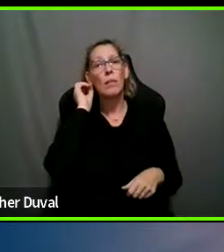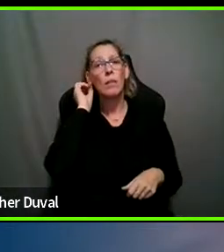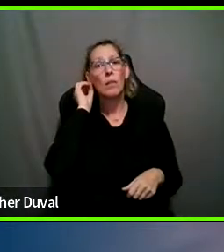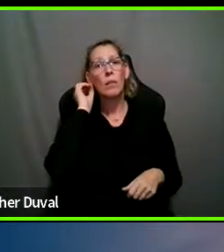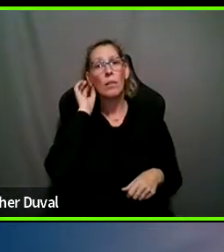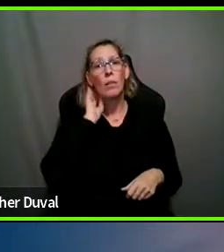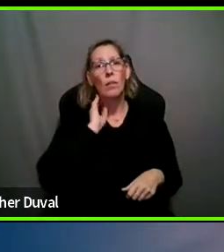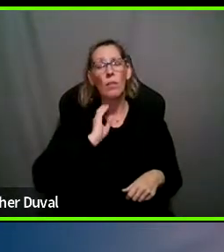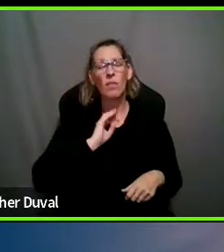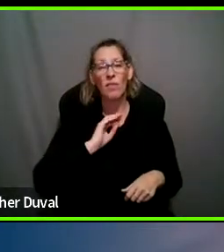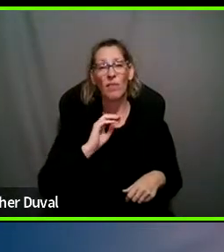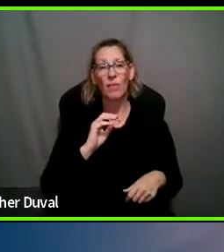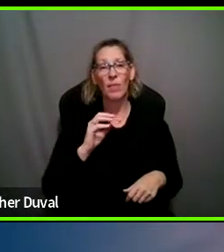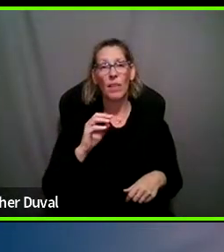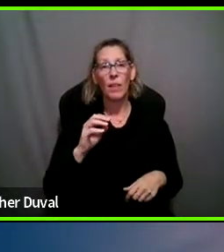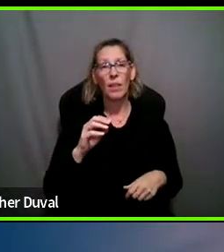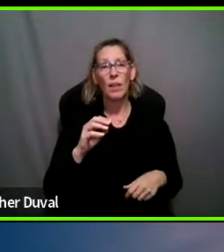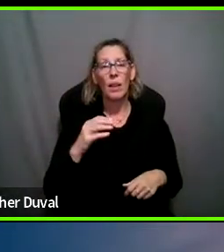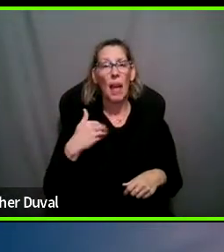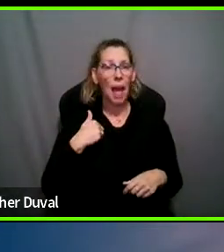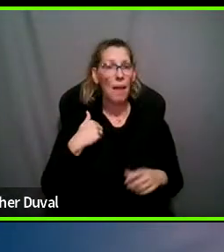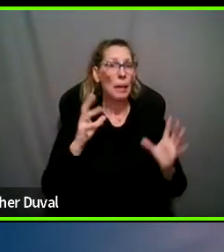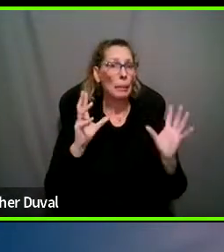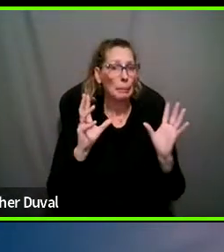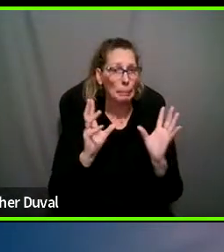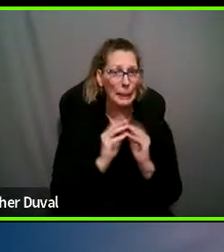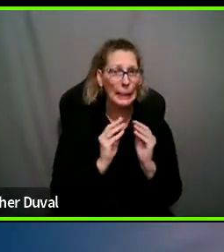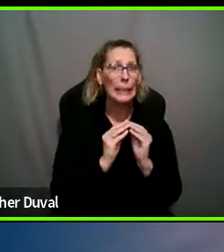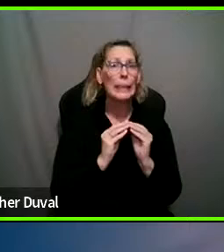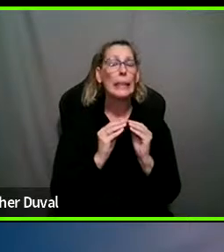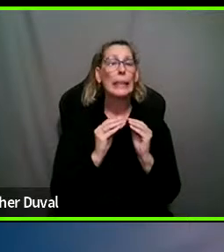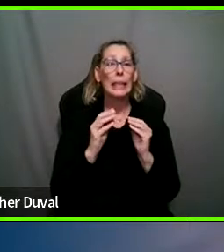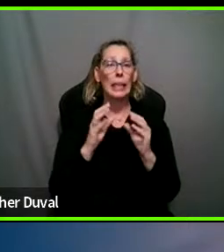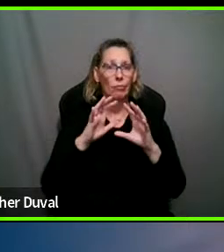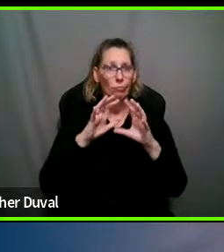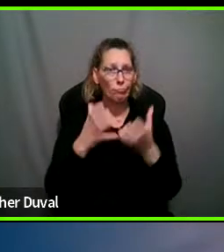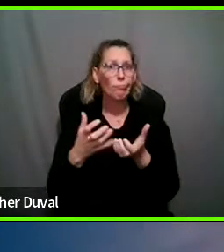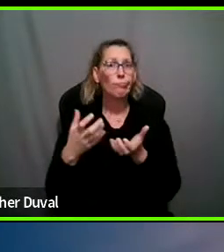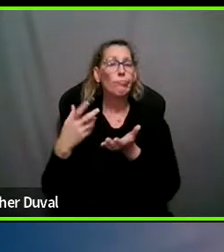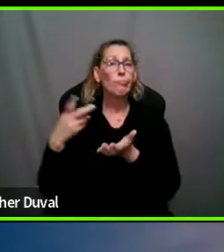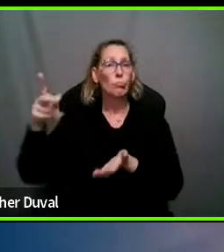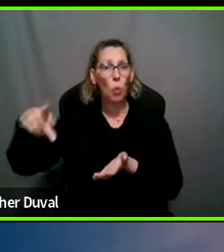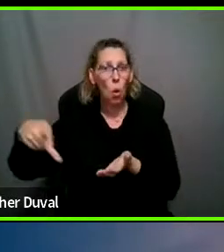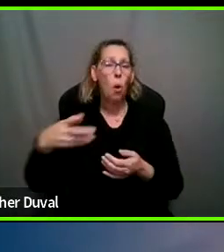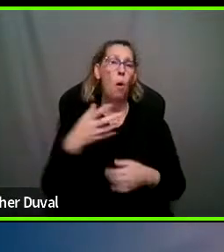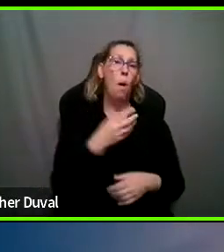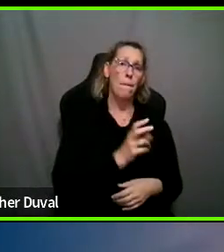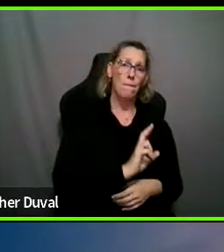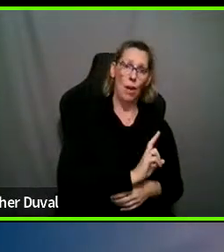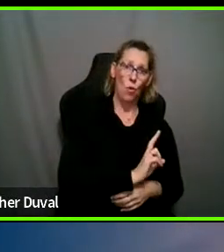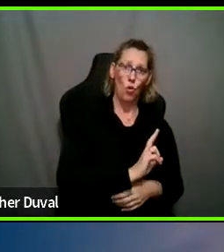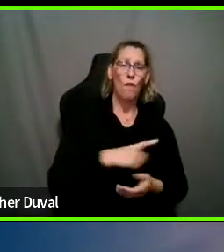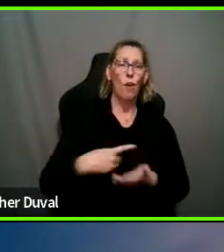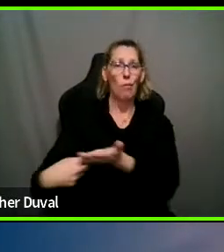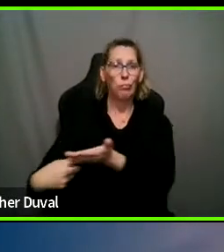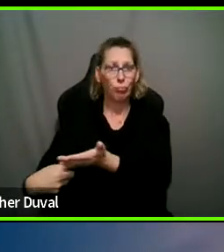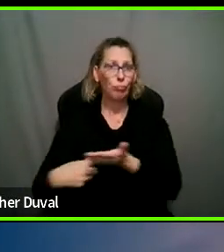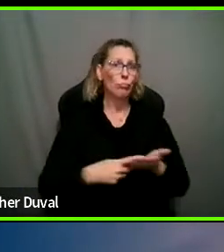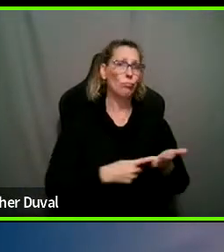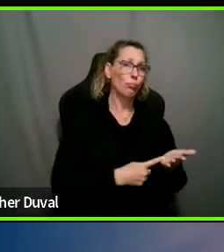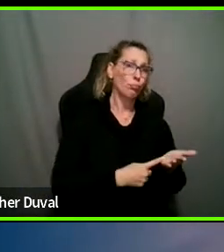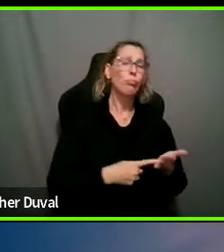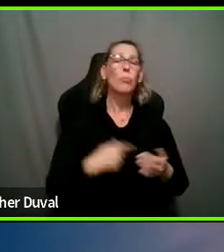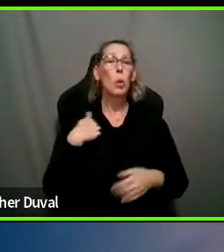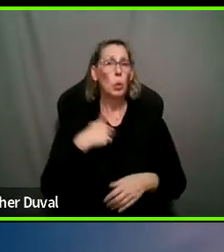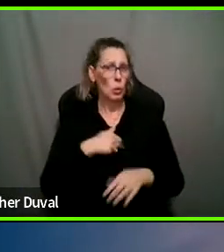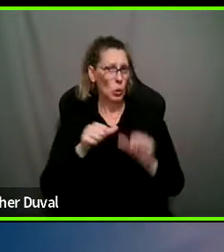and festivals, but we also had meetings with groups on the Portland side as well as the Vancouver side. And we